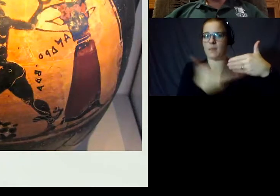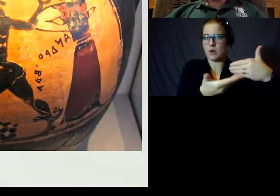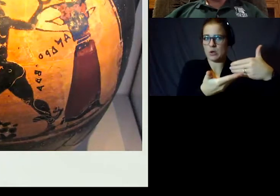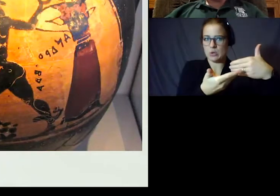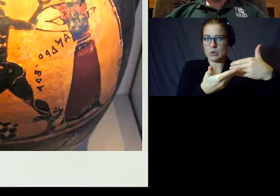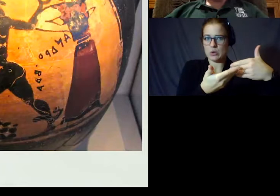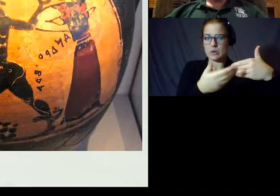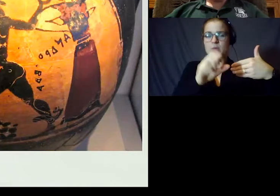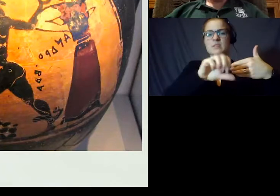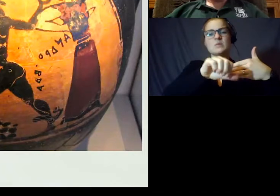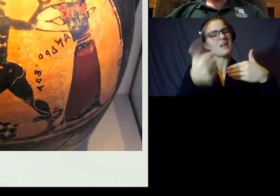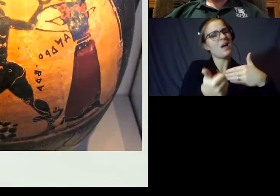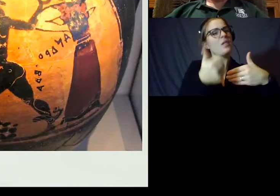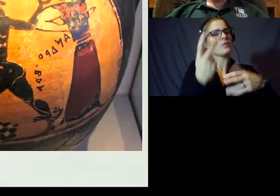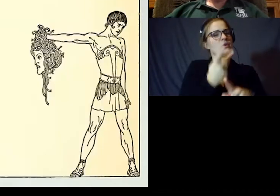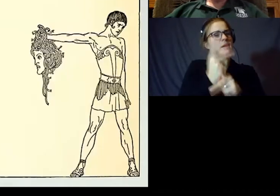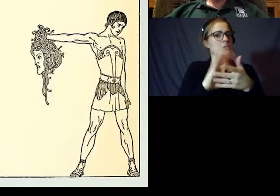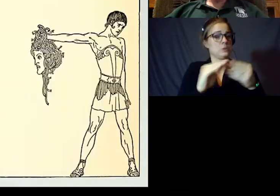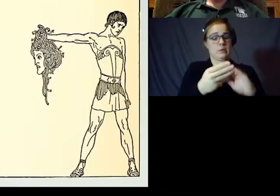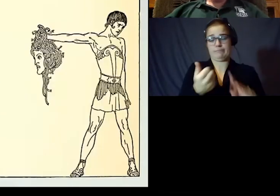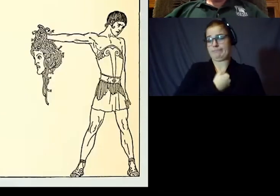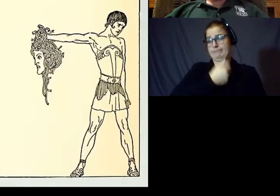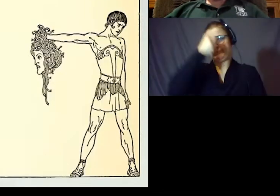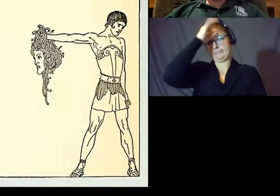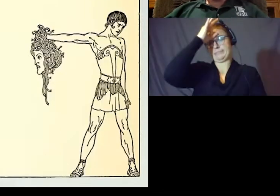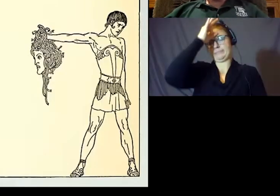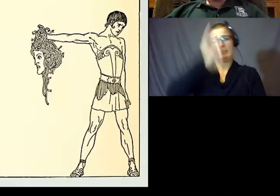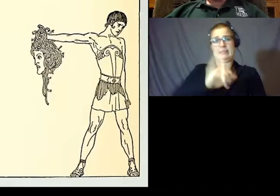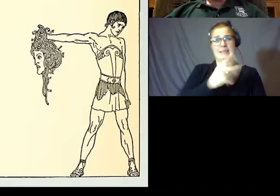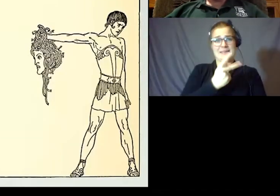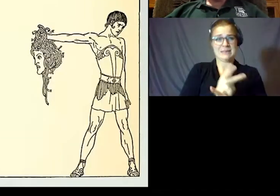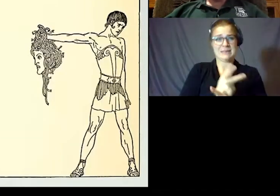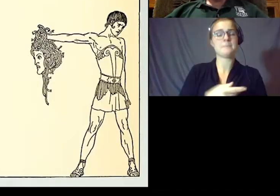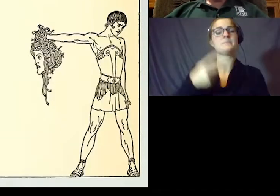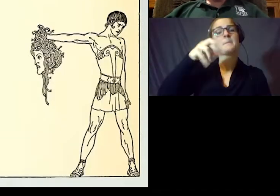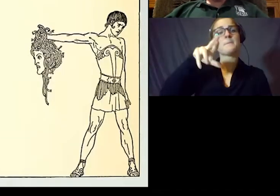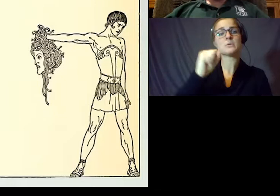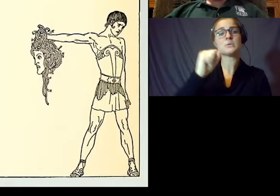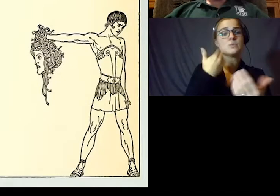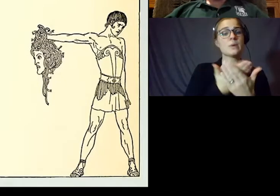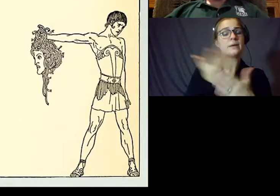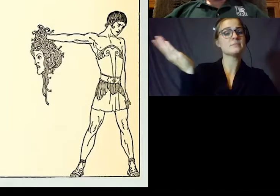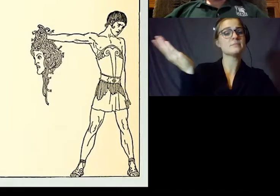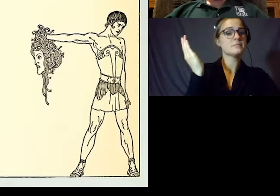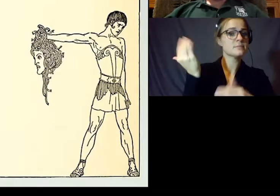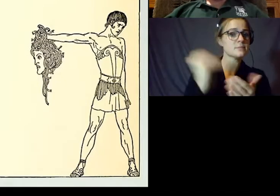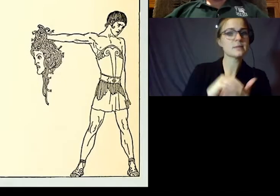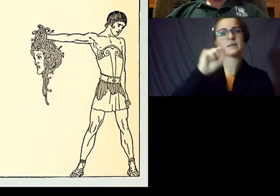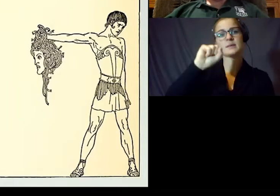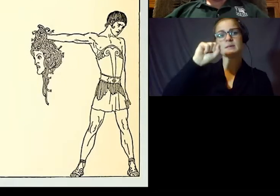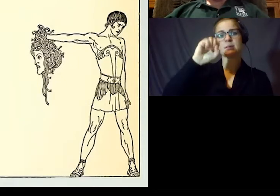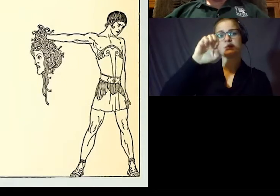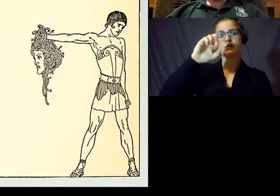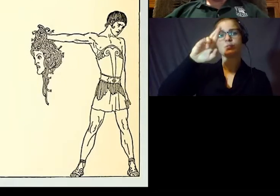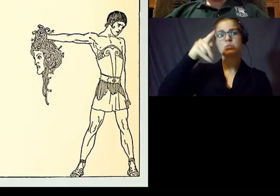another version of the Perseus legend that I don't even know. Perseus returns to Sardophos, and the king doesn't